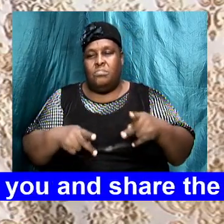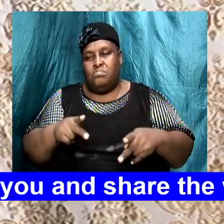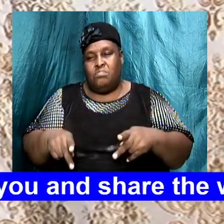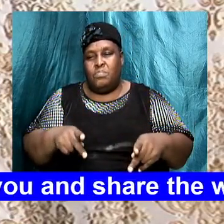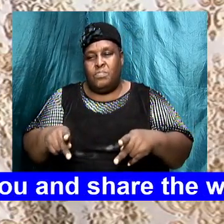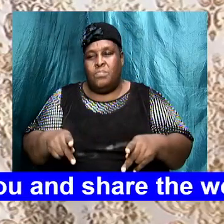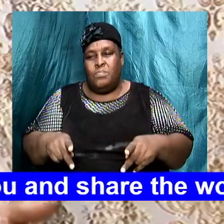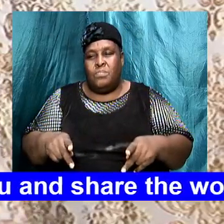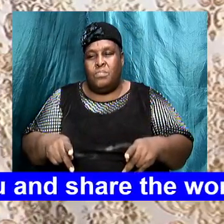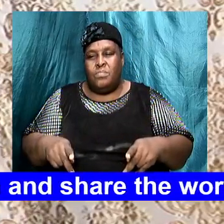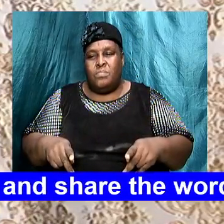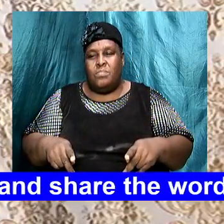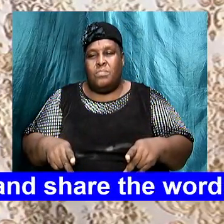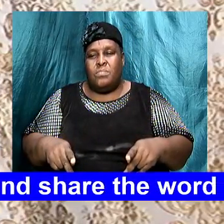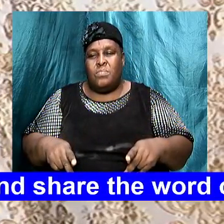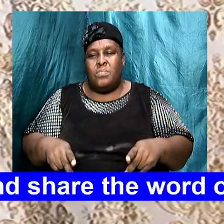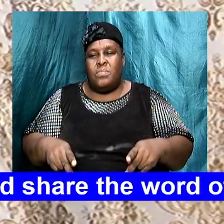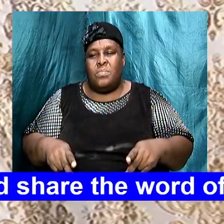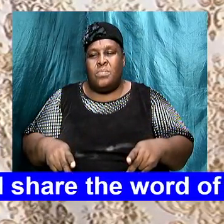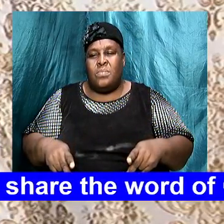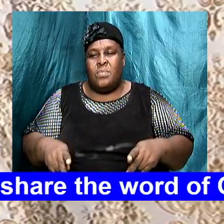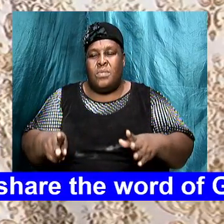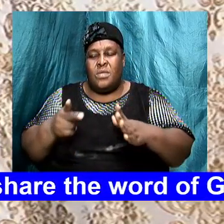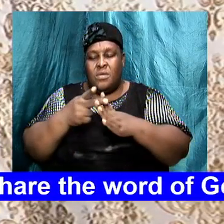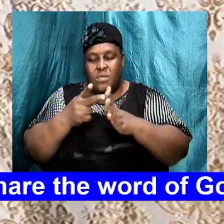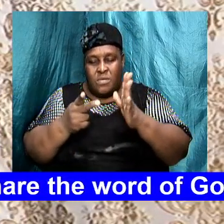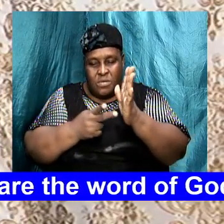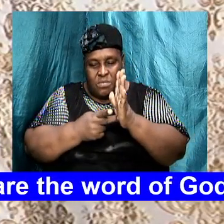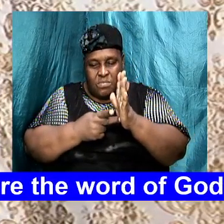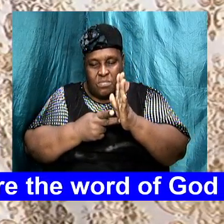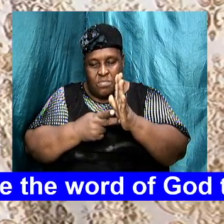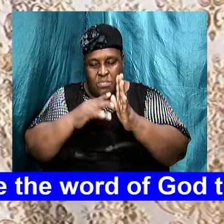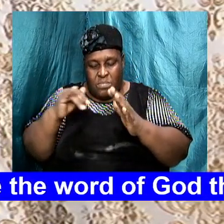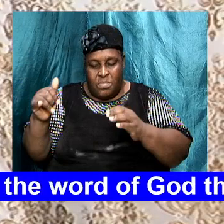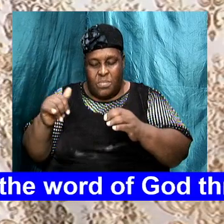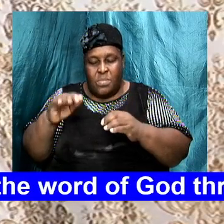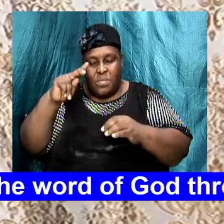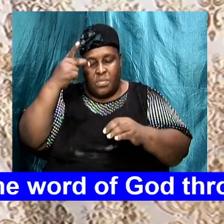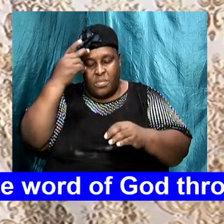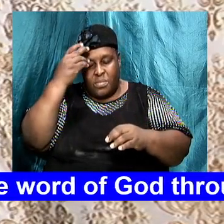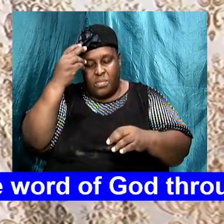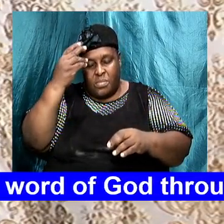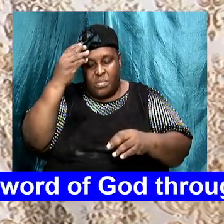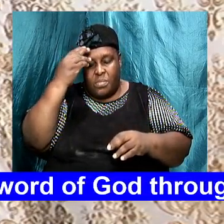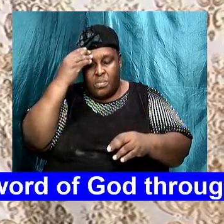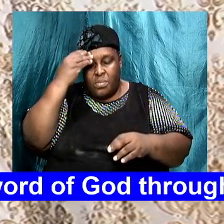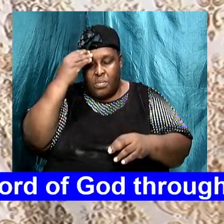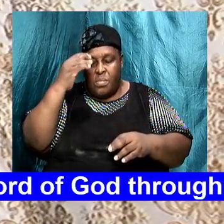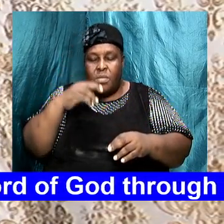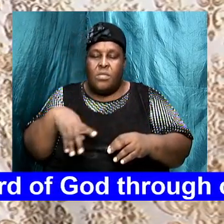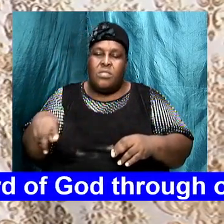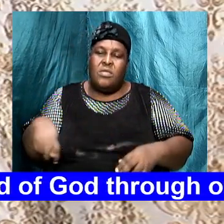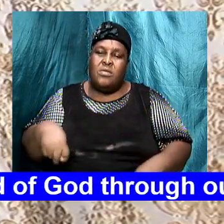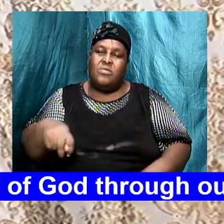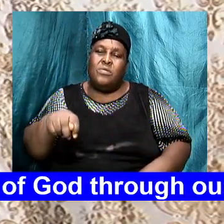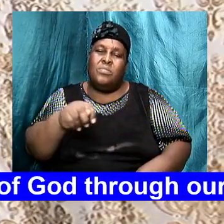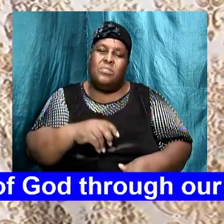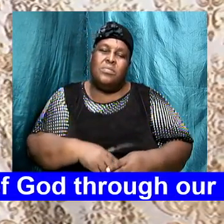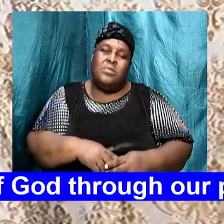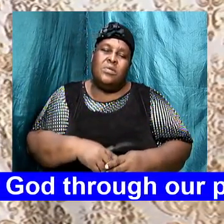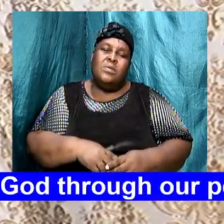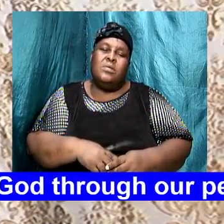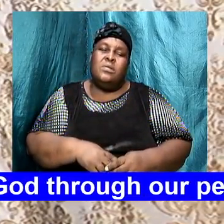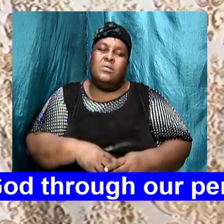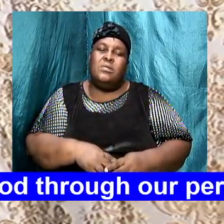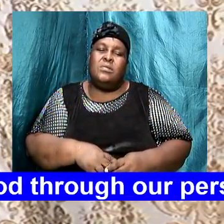on the restrictions that have been implemented by our Prime Minister. That trip is